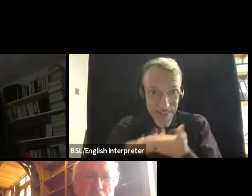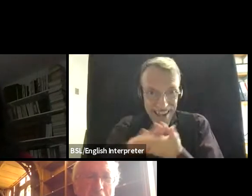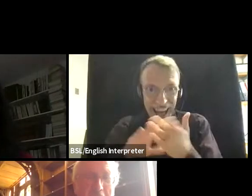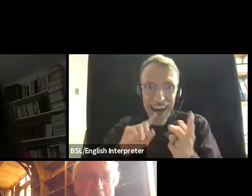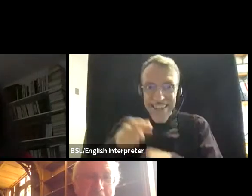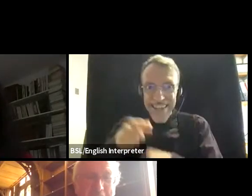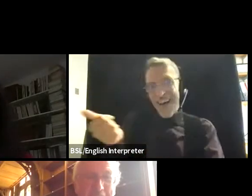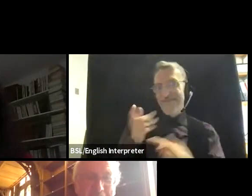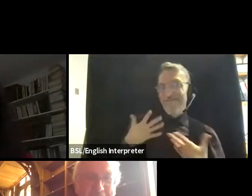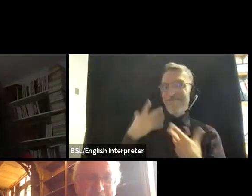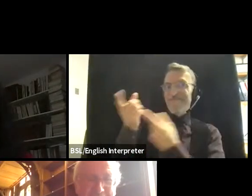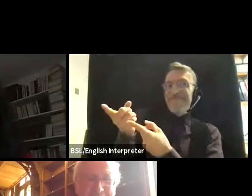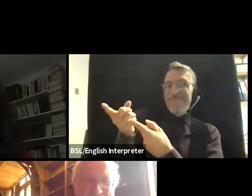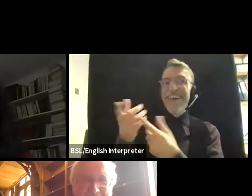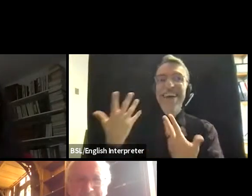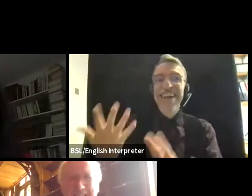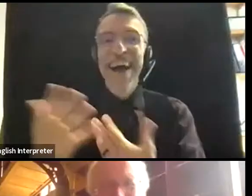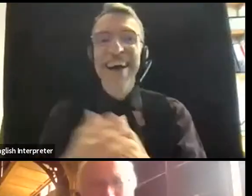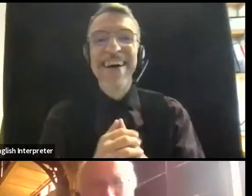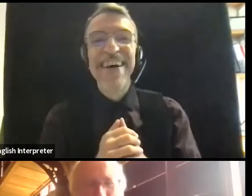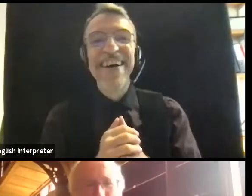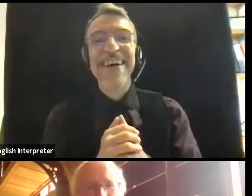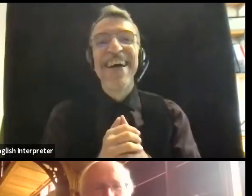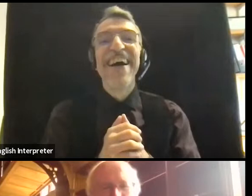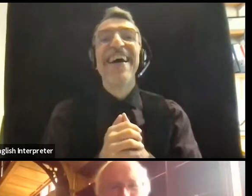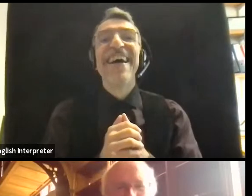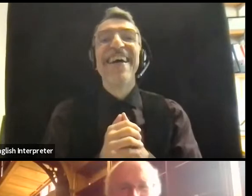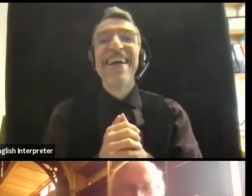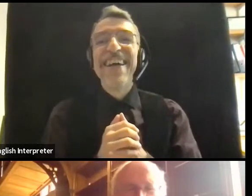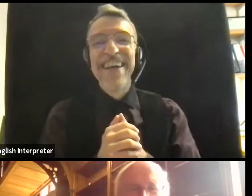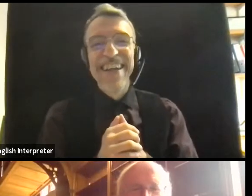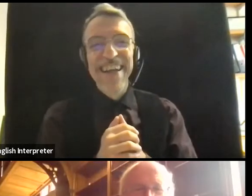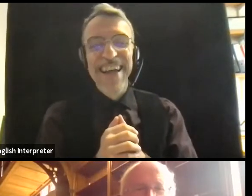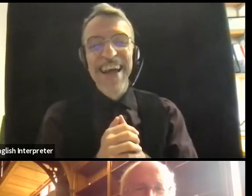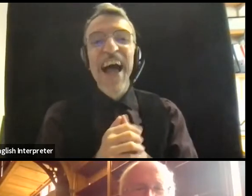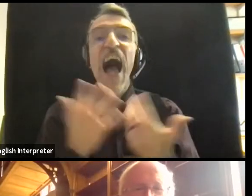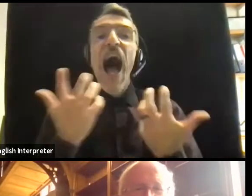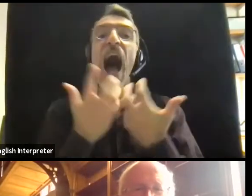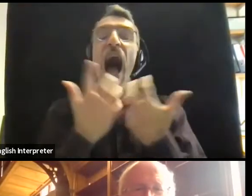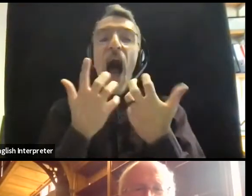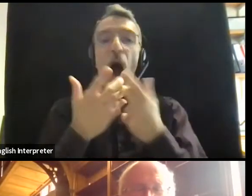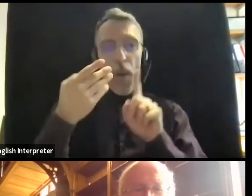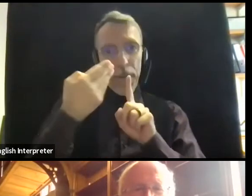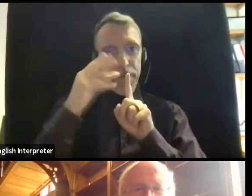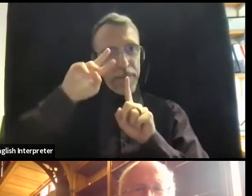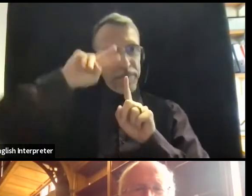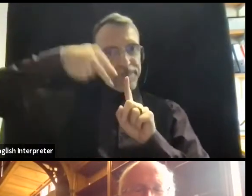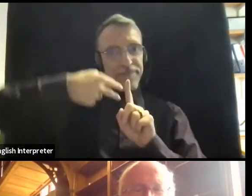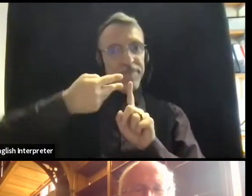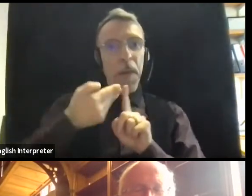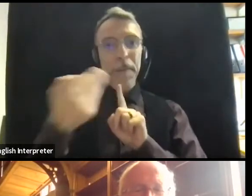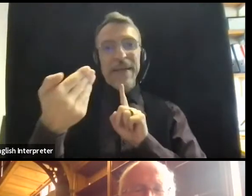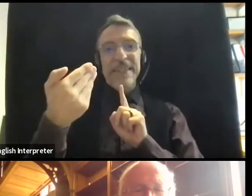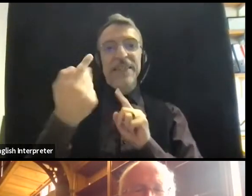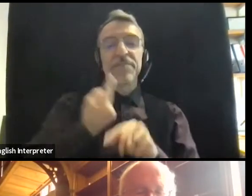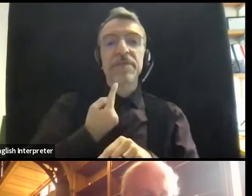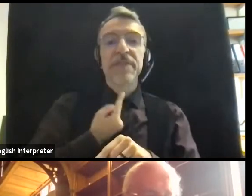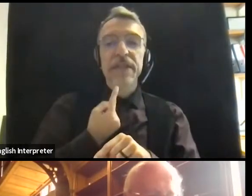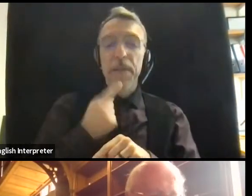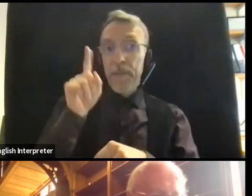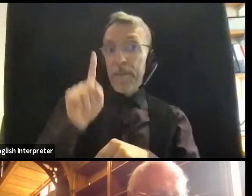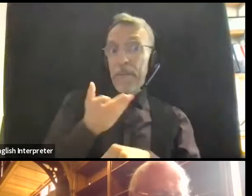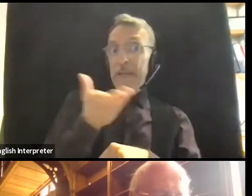done. Okay. I think in terms of how people perceive themselves, I think just talking from the people that we